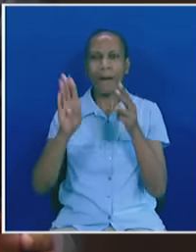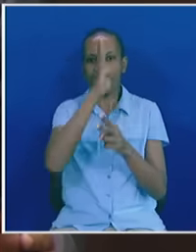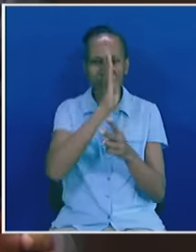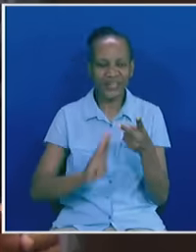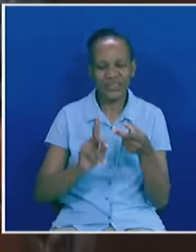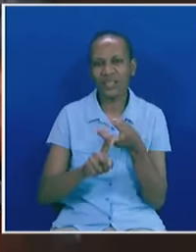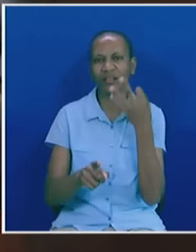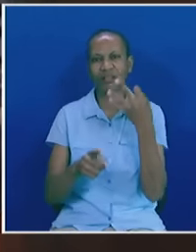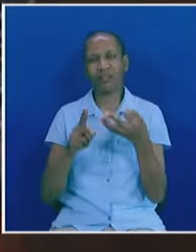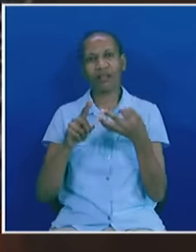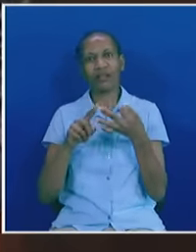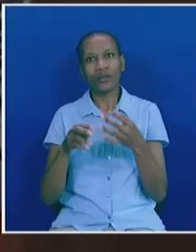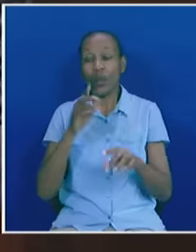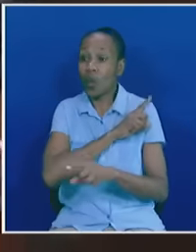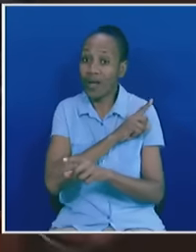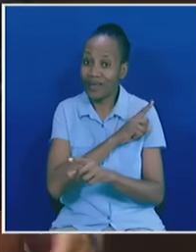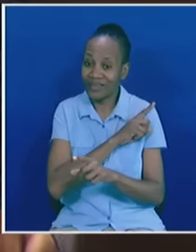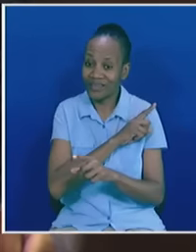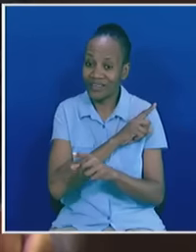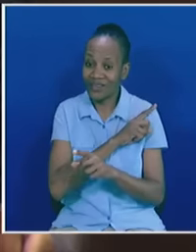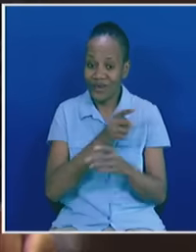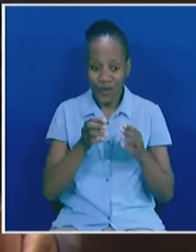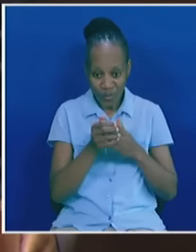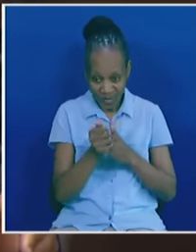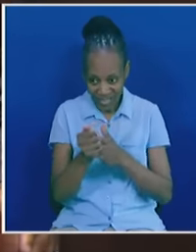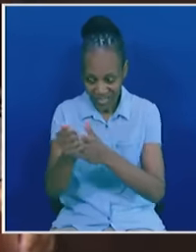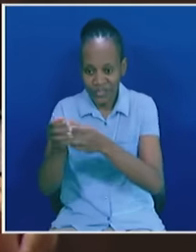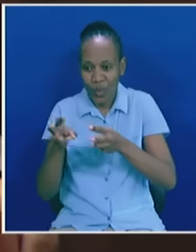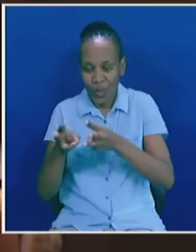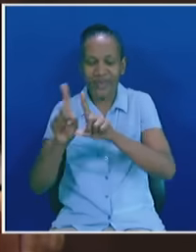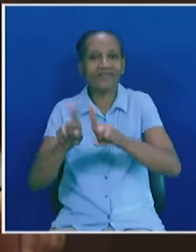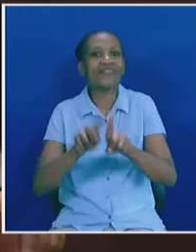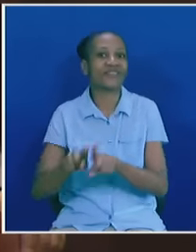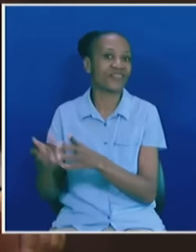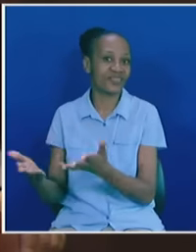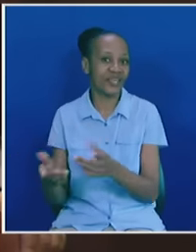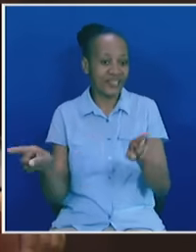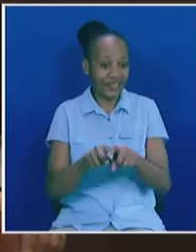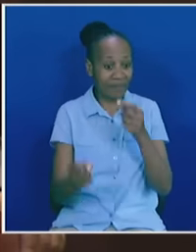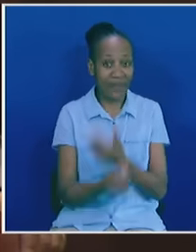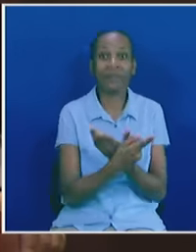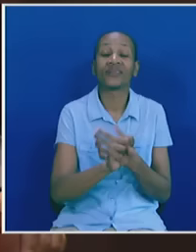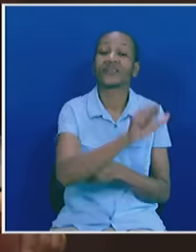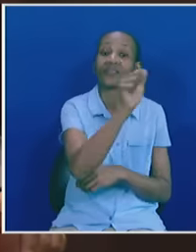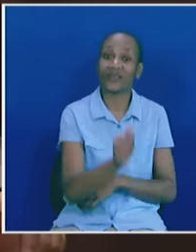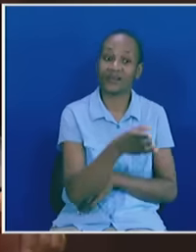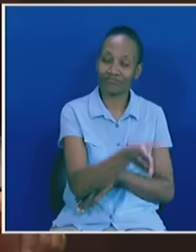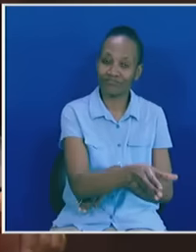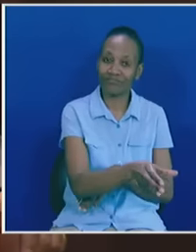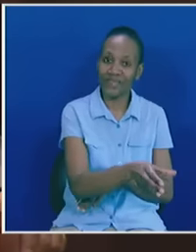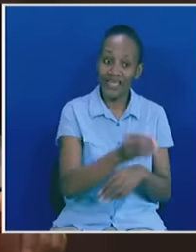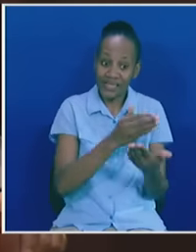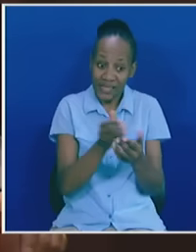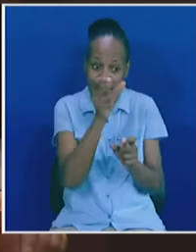being destabilized because of the direction we have taken. Now there are South Africans who are